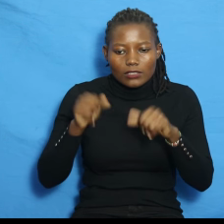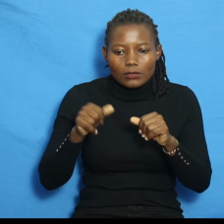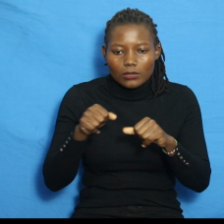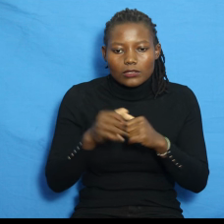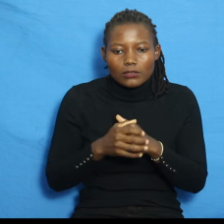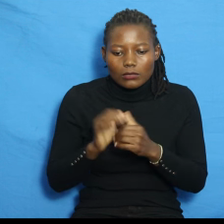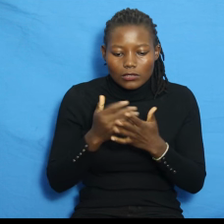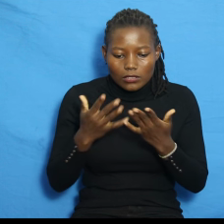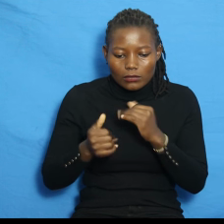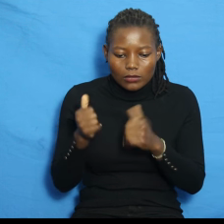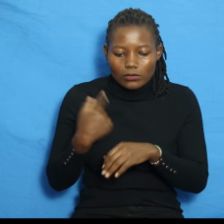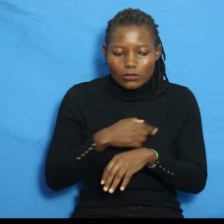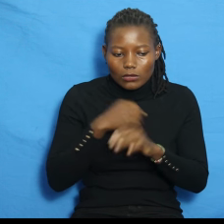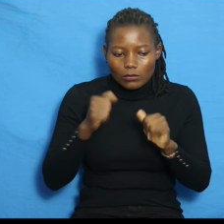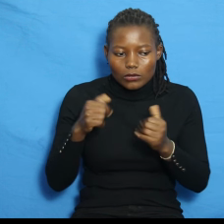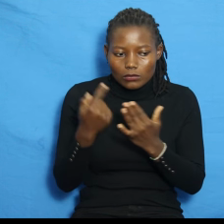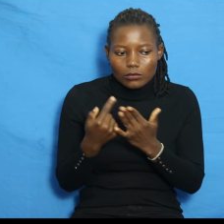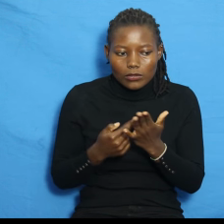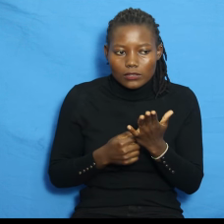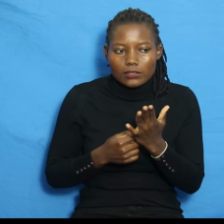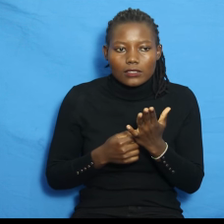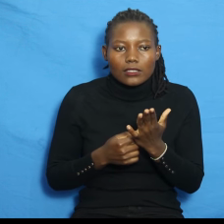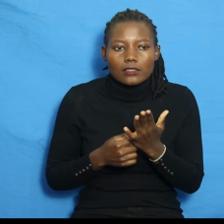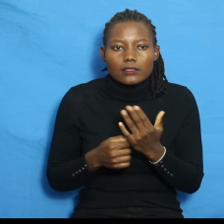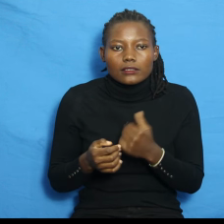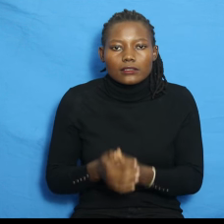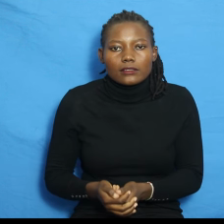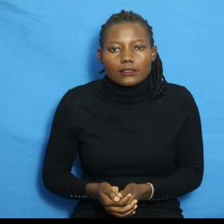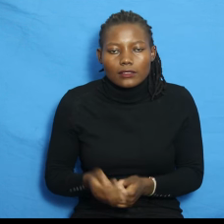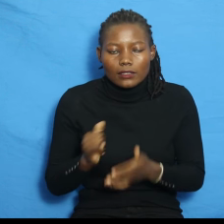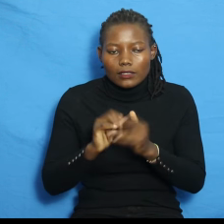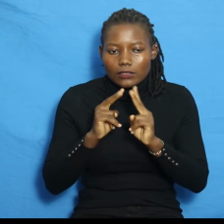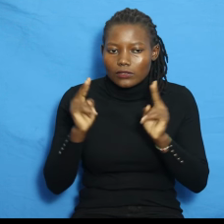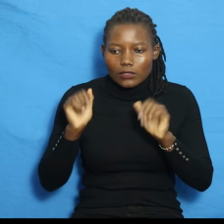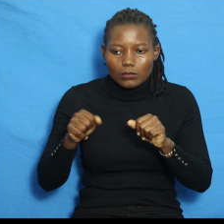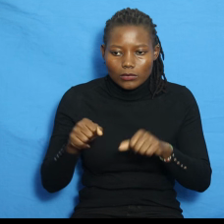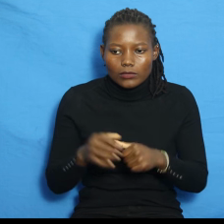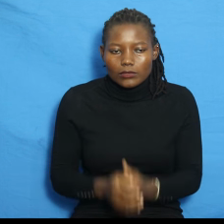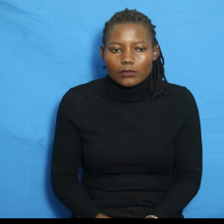can look at and then discuss. So that is very possible.